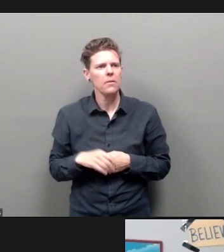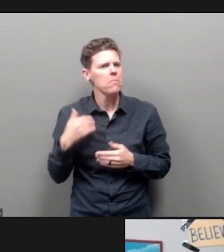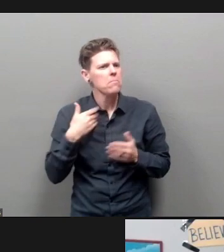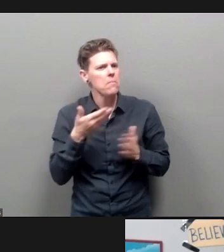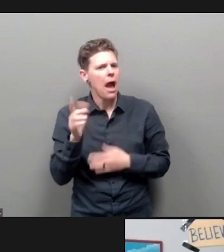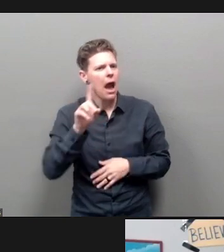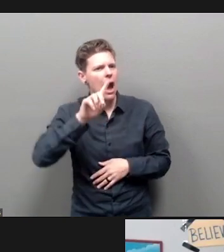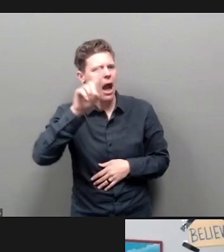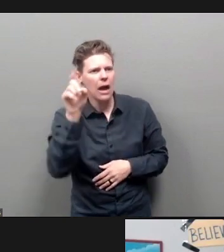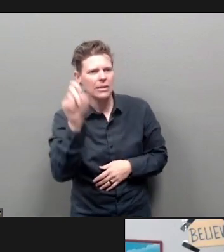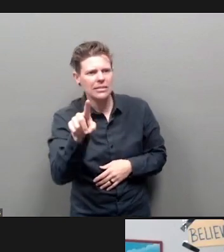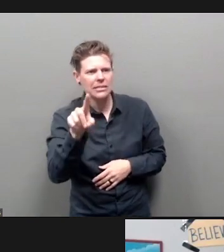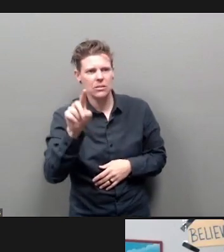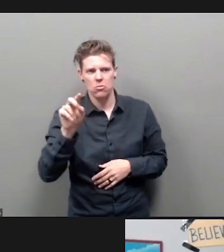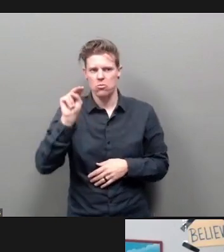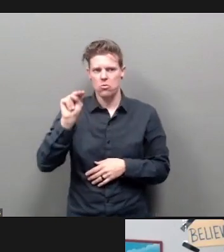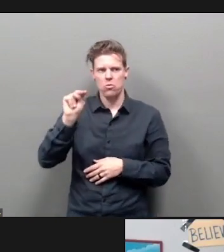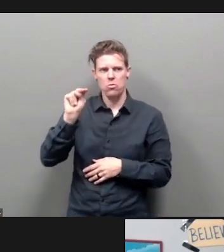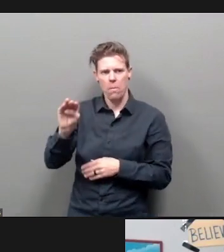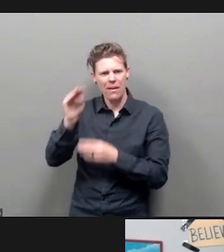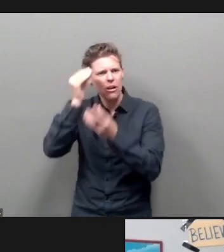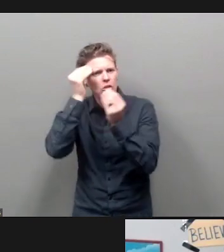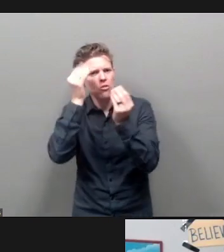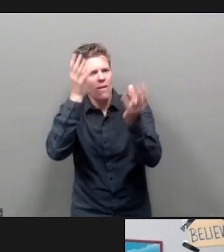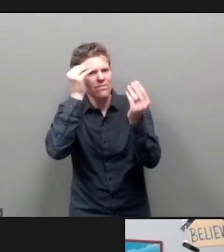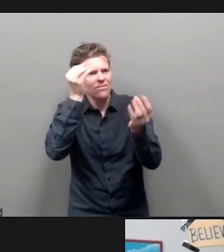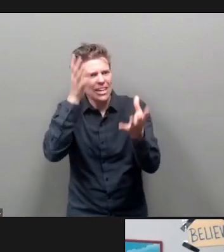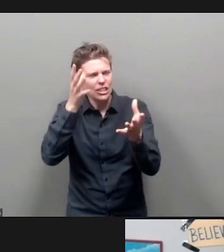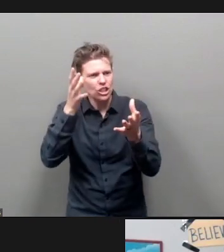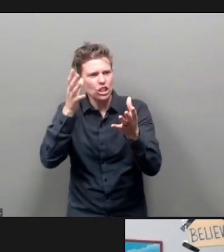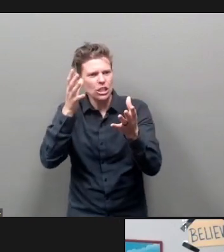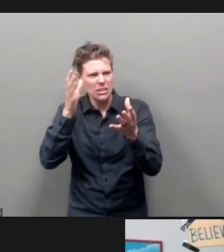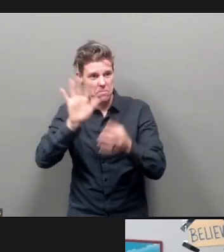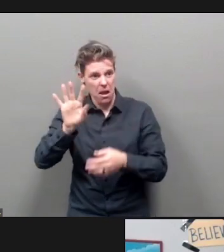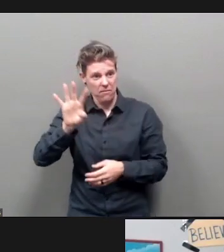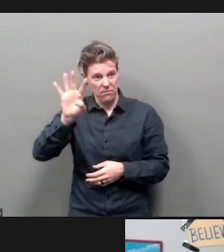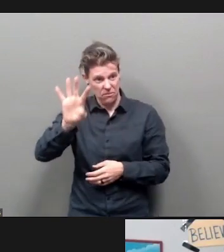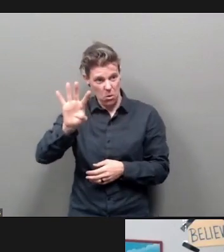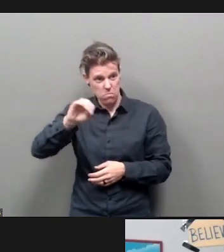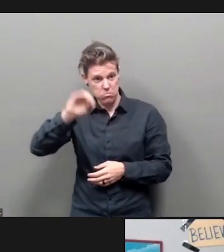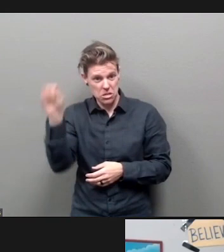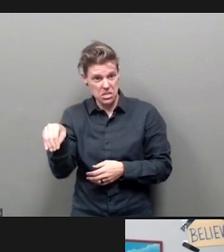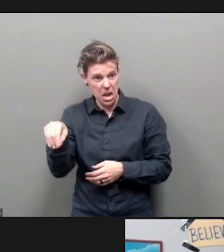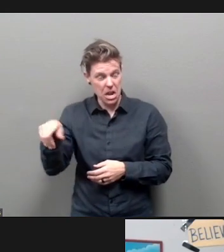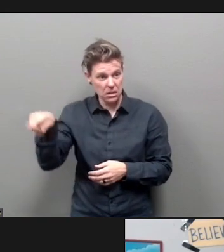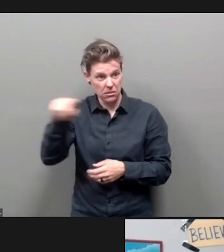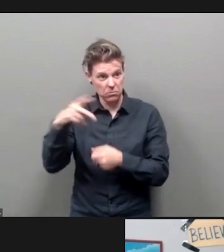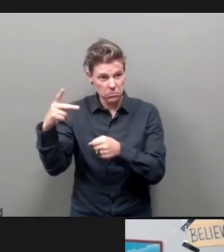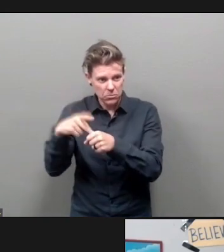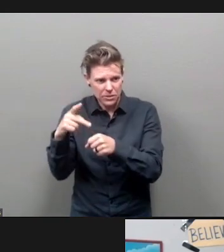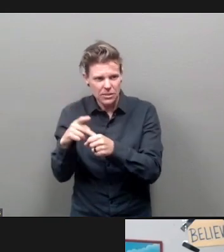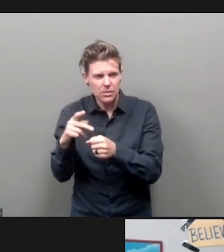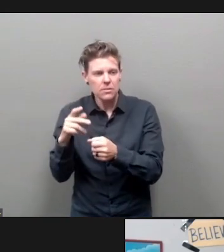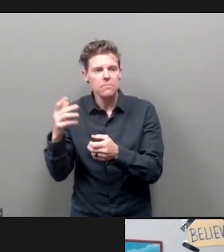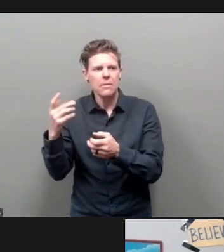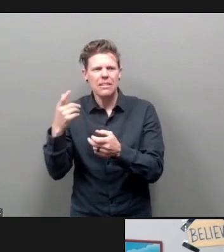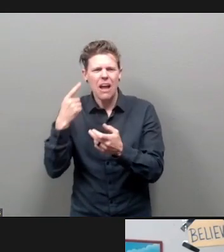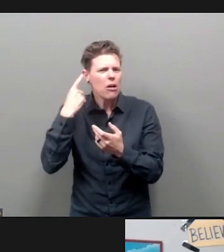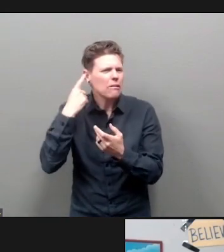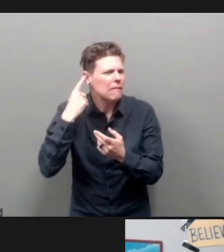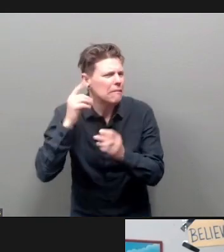think you said there were 40% of New Mexicans who had signed up. If you could maybe repeat that, you were kind of glitching in and out a little bit. Yeah, but I think it's